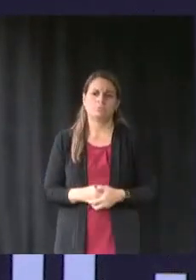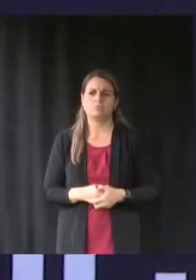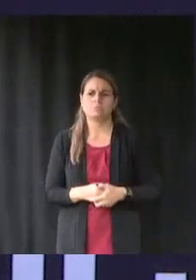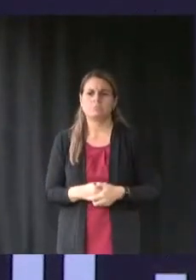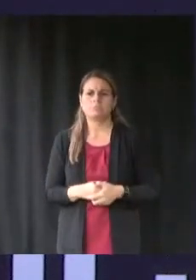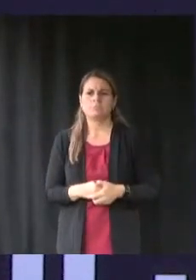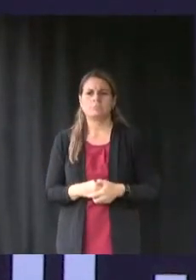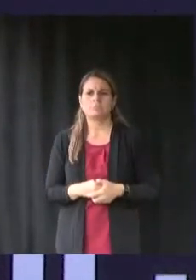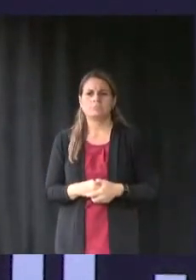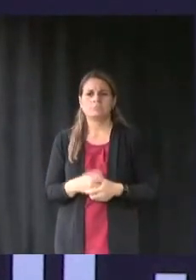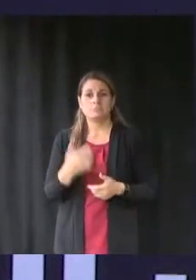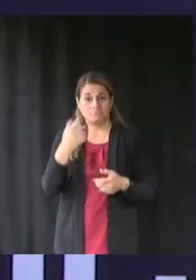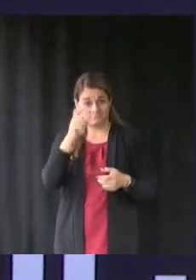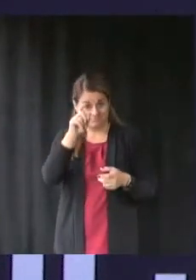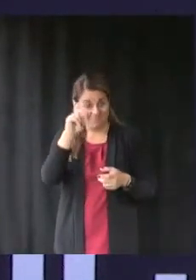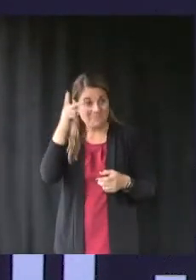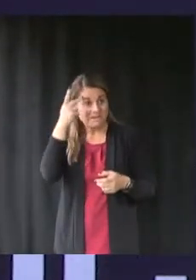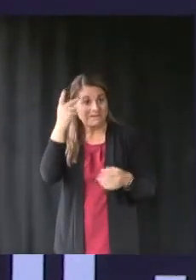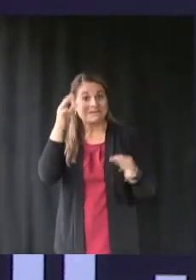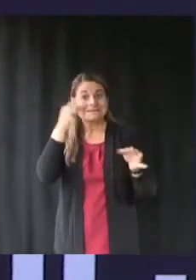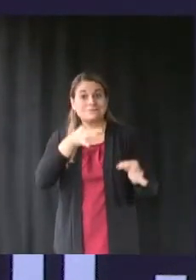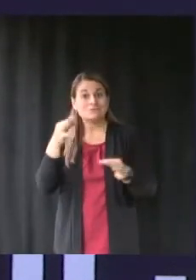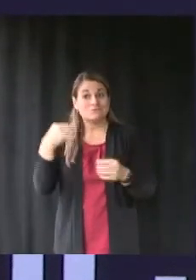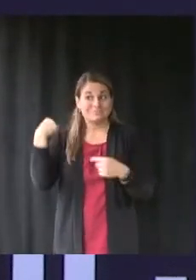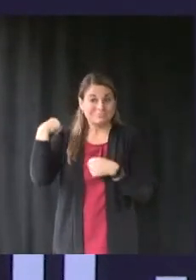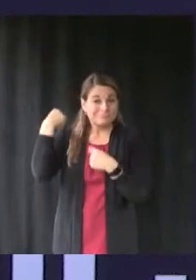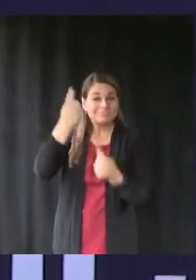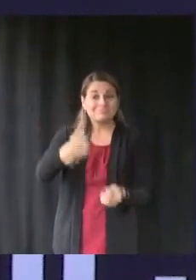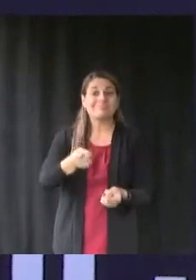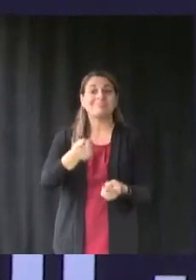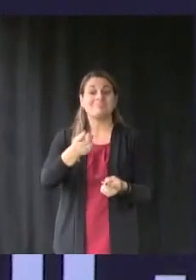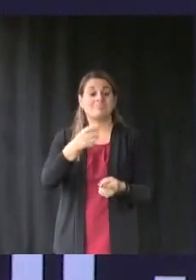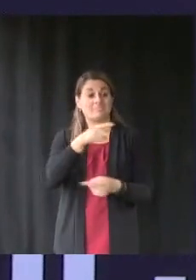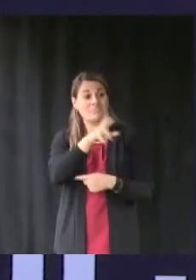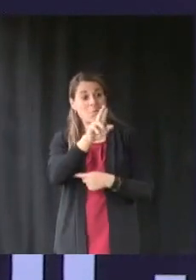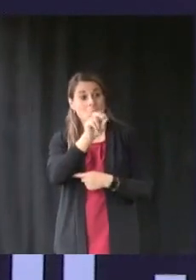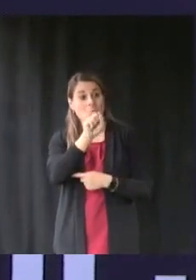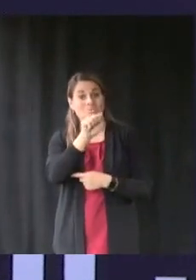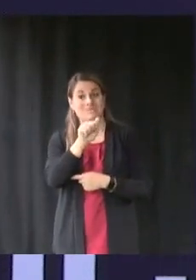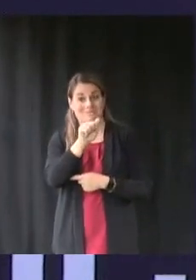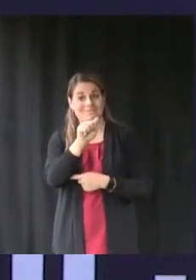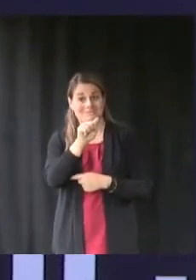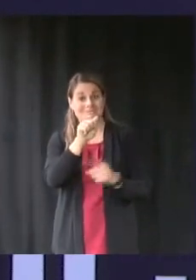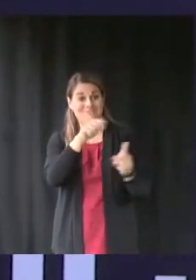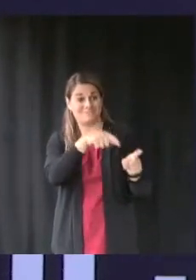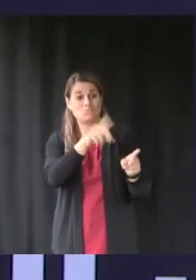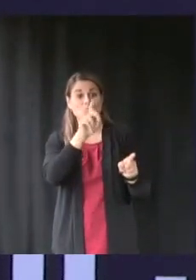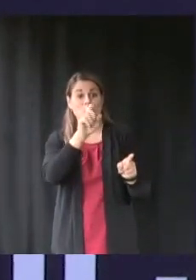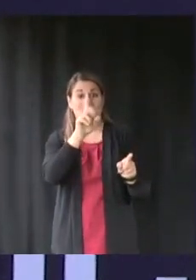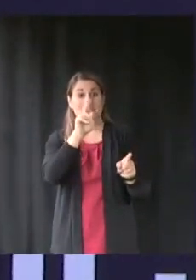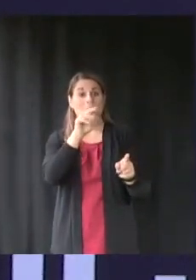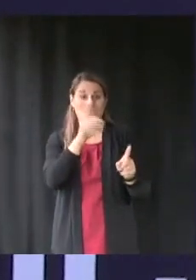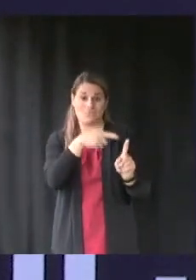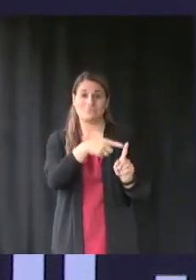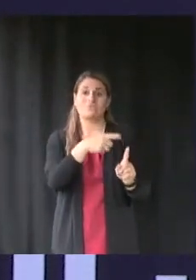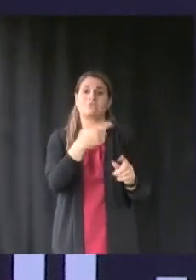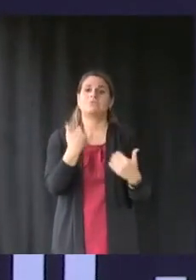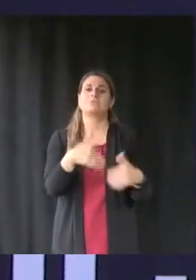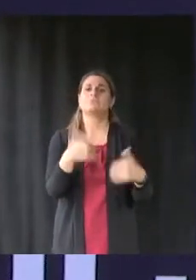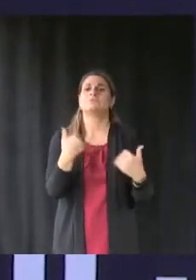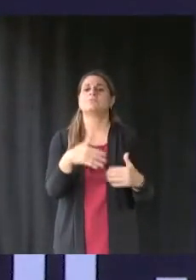one than the day I asked Rosa Deloro, after a 3-hour conversation, if she'd manage my first race for the United States